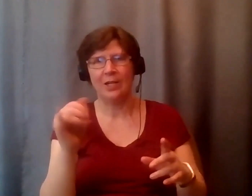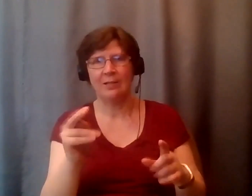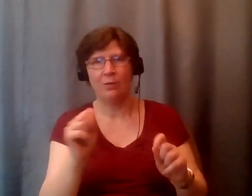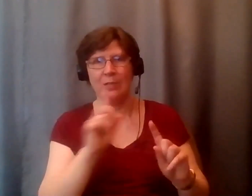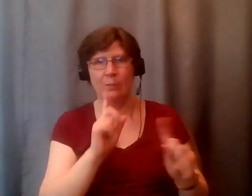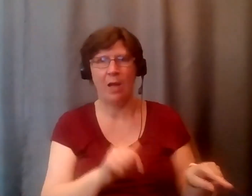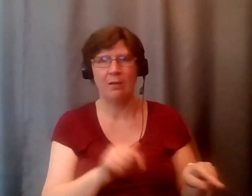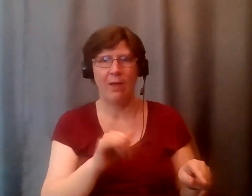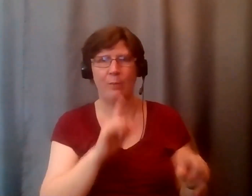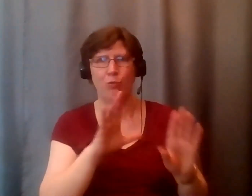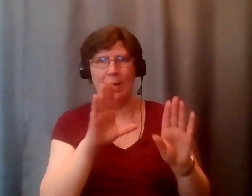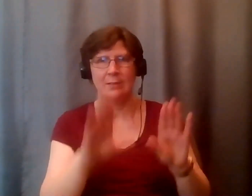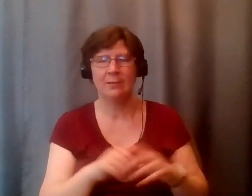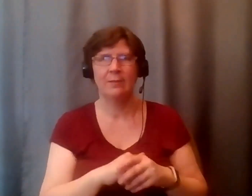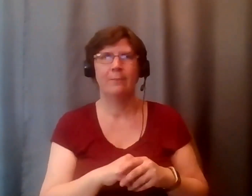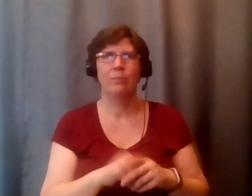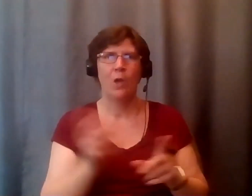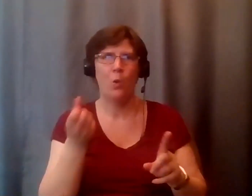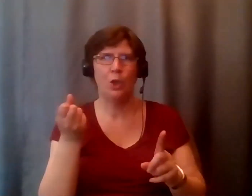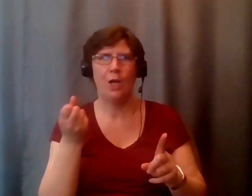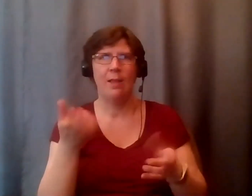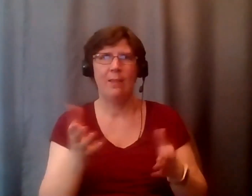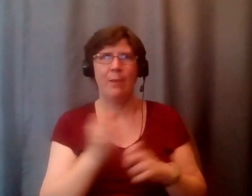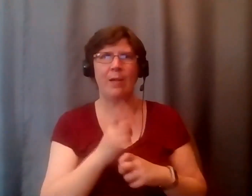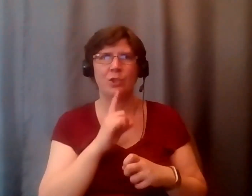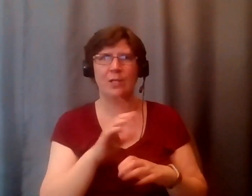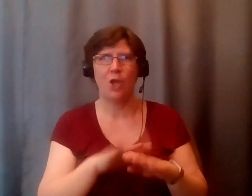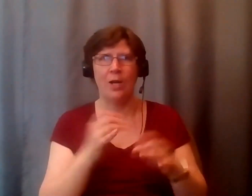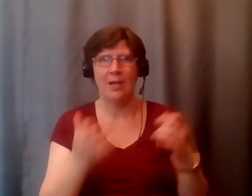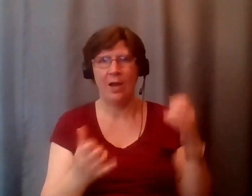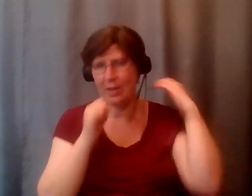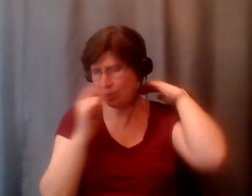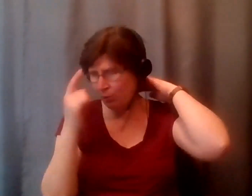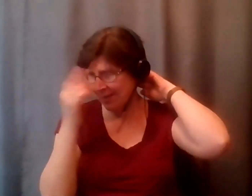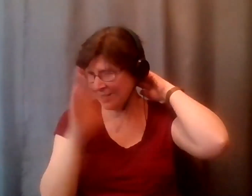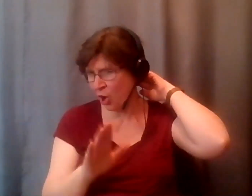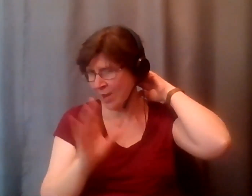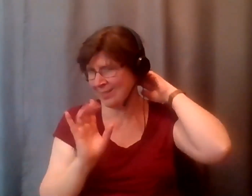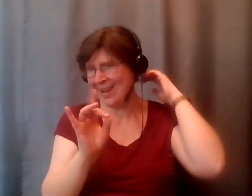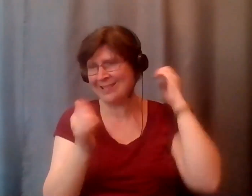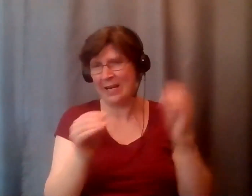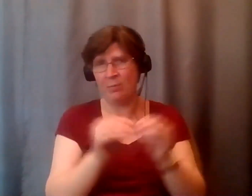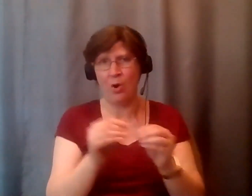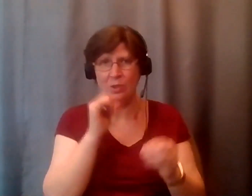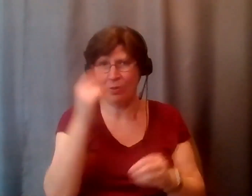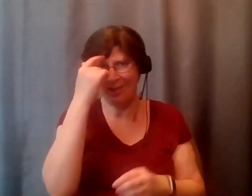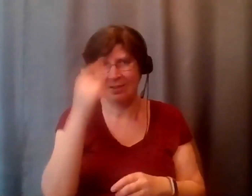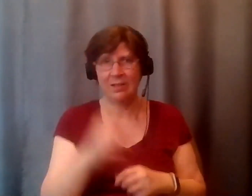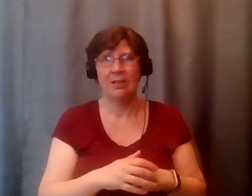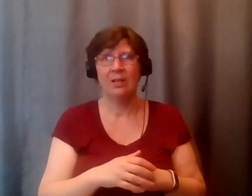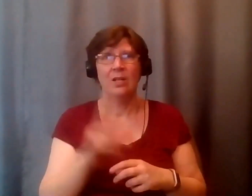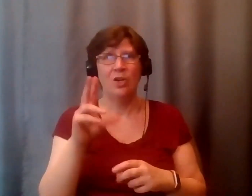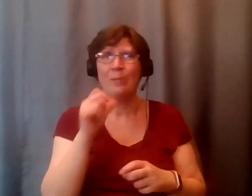Yeah, that would be really great. Hold on. Let me make sure he's still on right now. I don't think he's on anymore. Nope, he's not